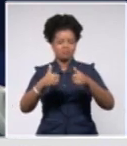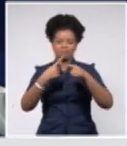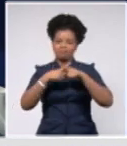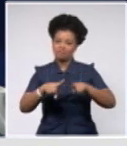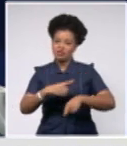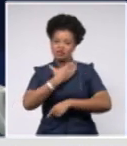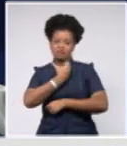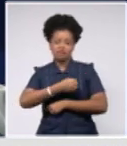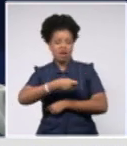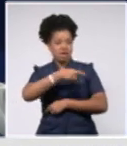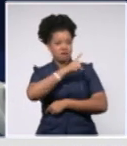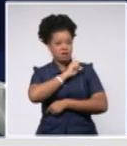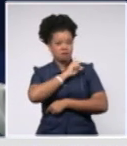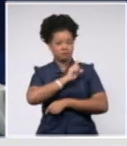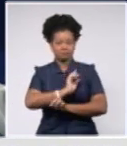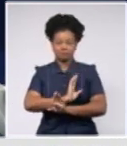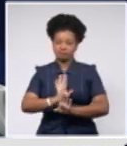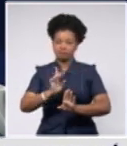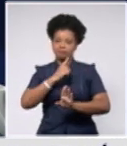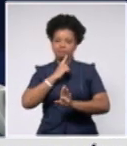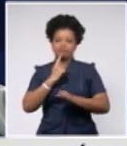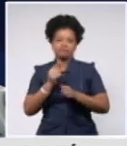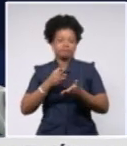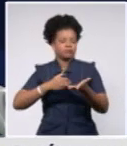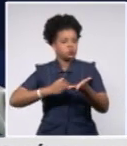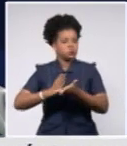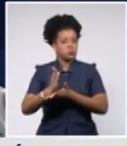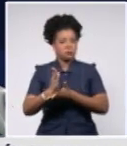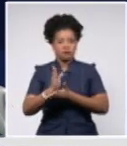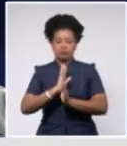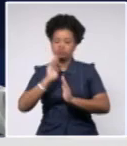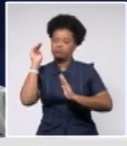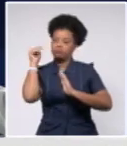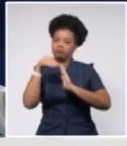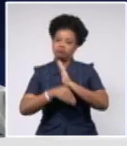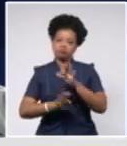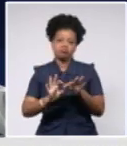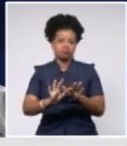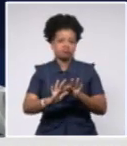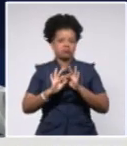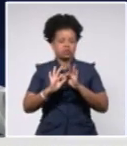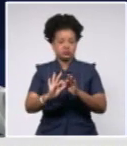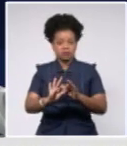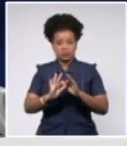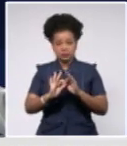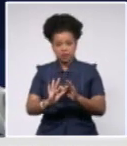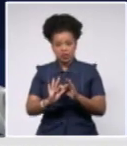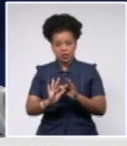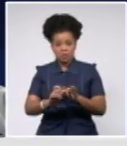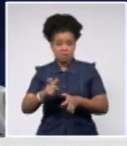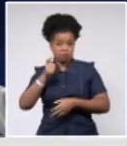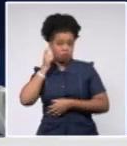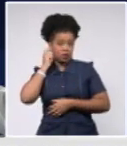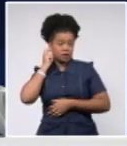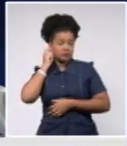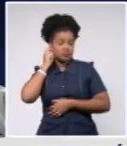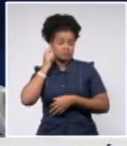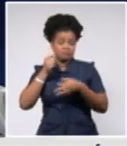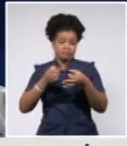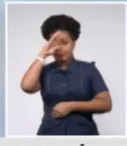died. We offer our condolences to the friends and family of the deceased.